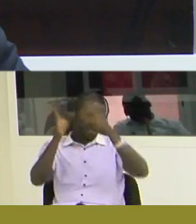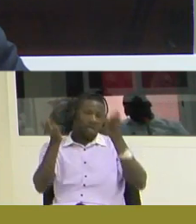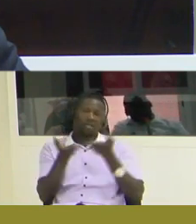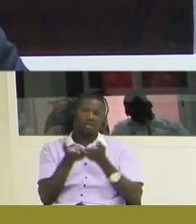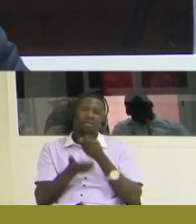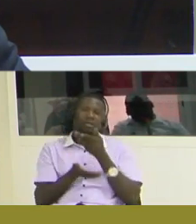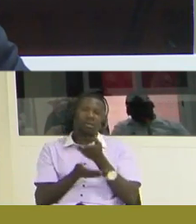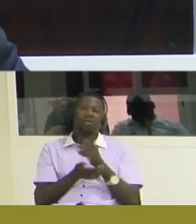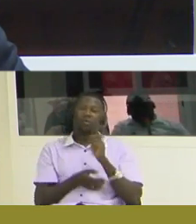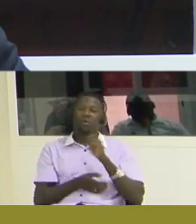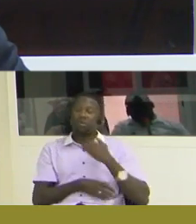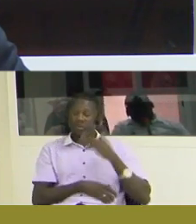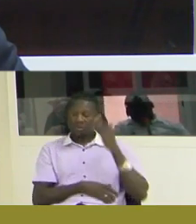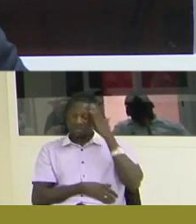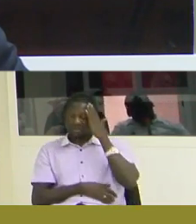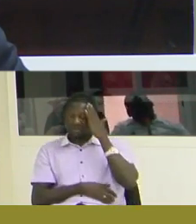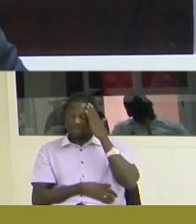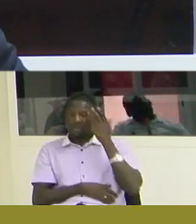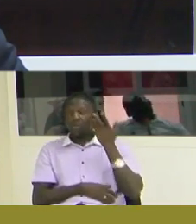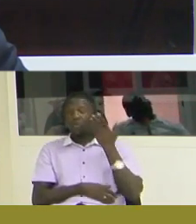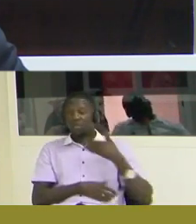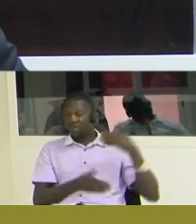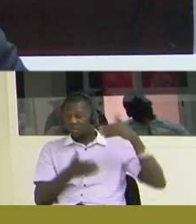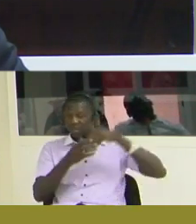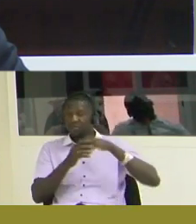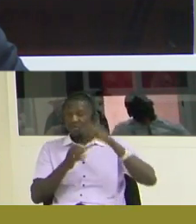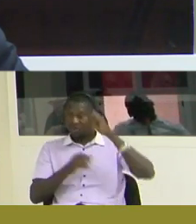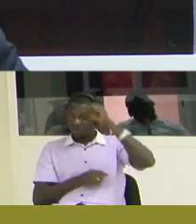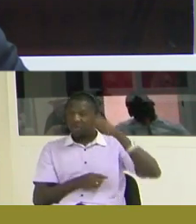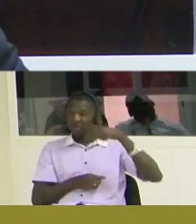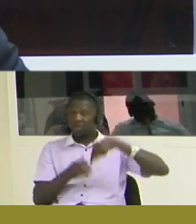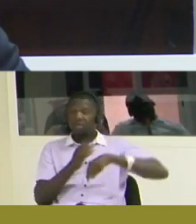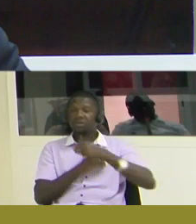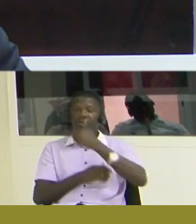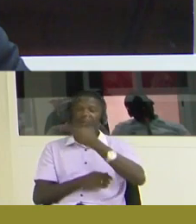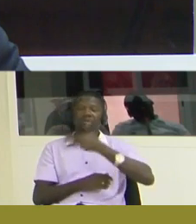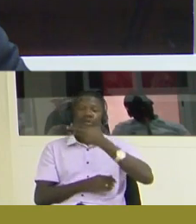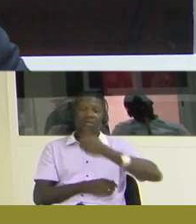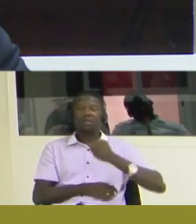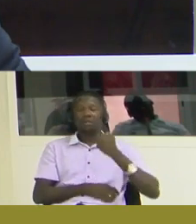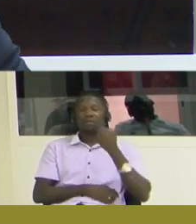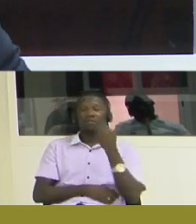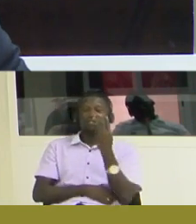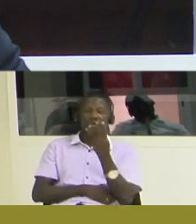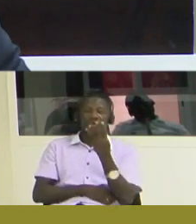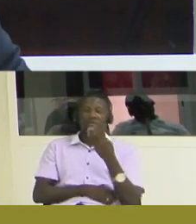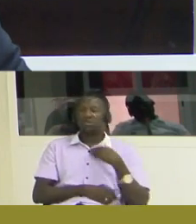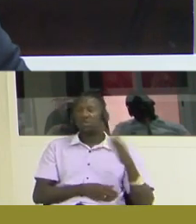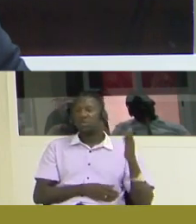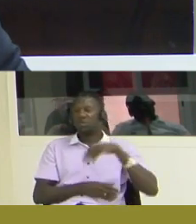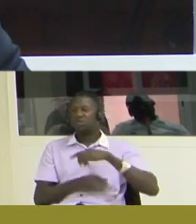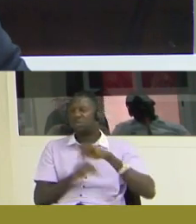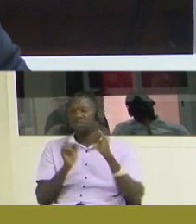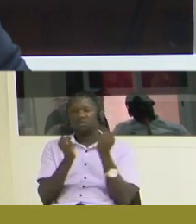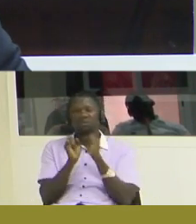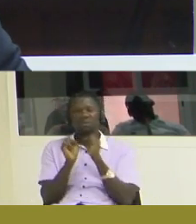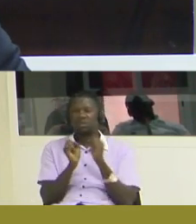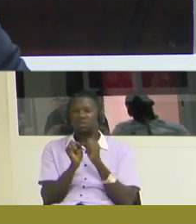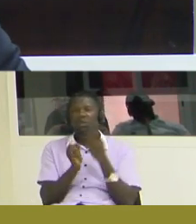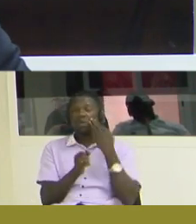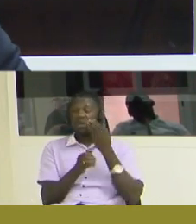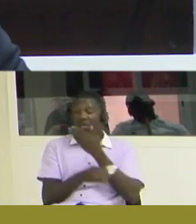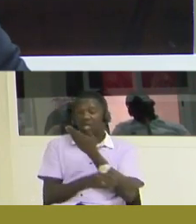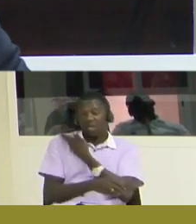came to government in 1994 I didn't come with anything when I left I hardly left with